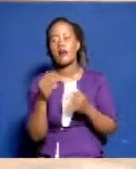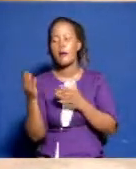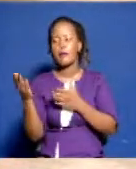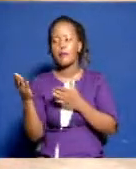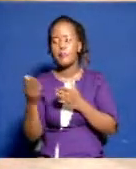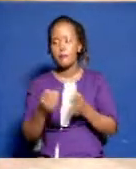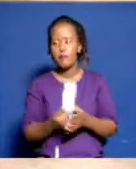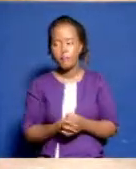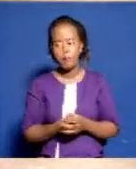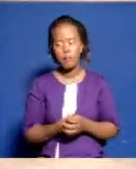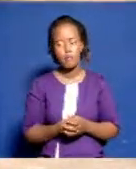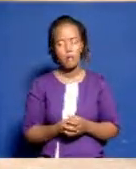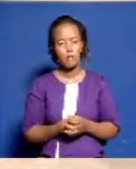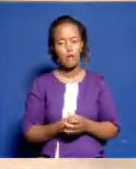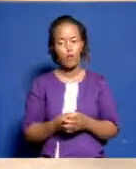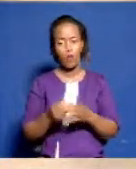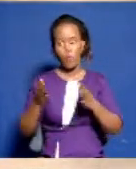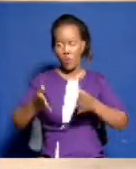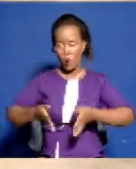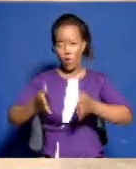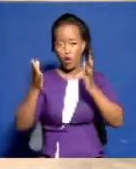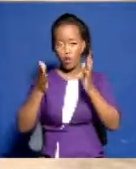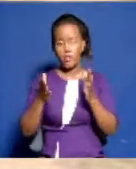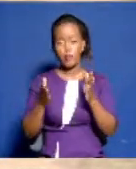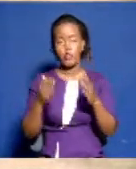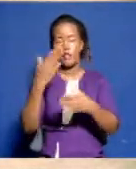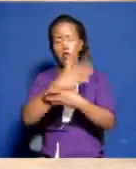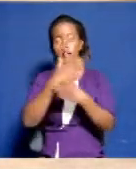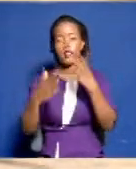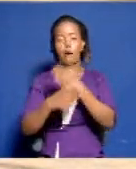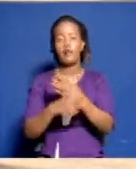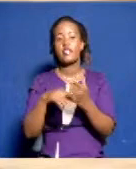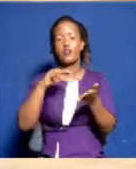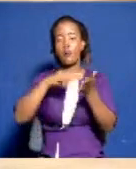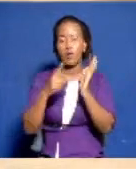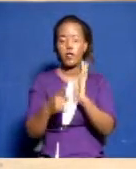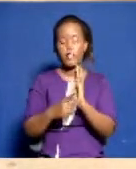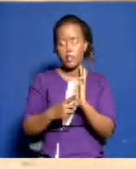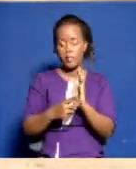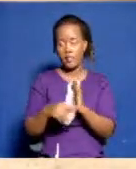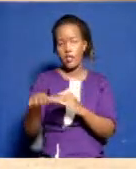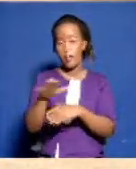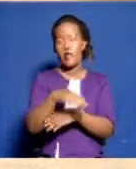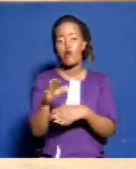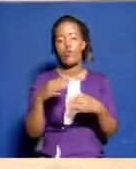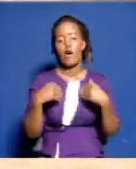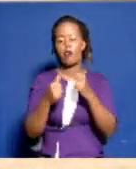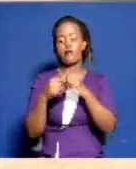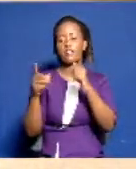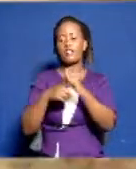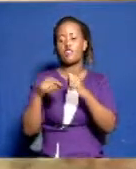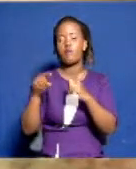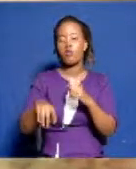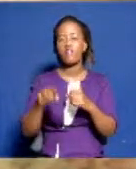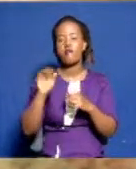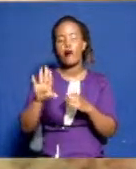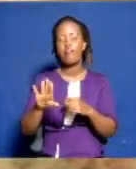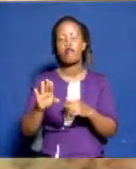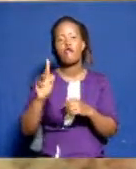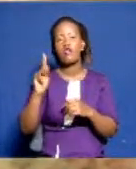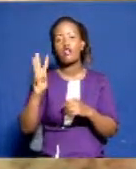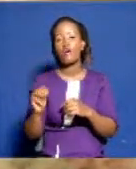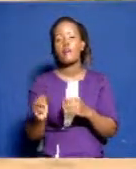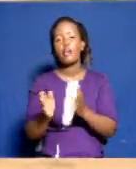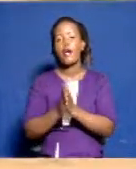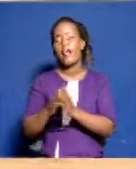Under the roads recarpeting project, all Joro Orok constituency will get 16.5 kilometers of road upgraded, while the neighboring